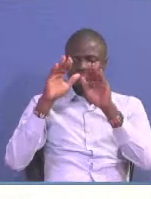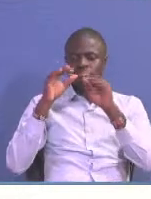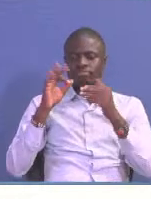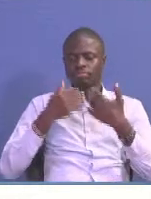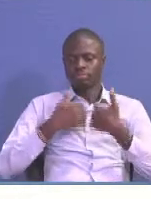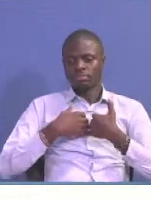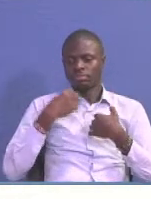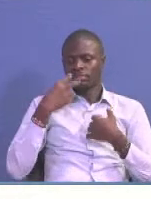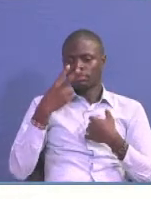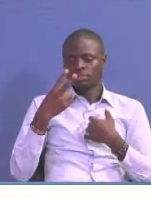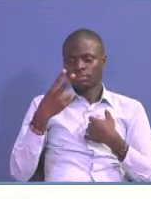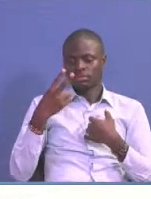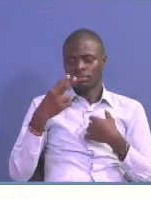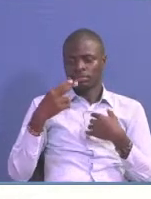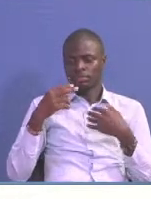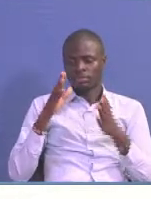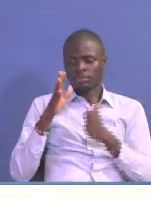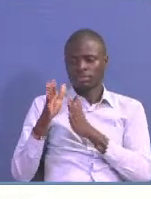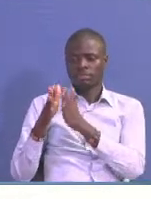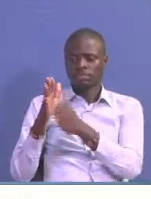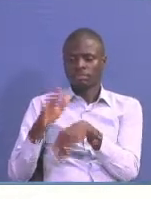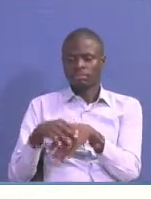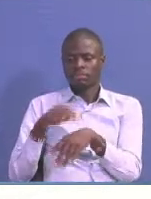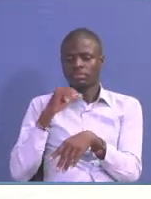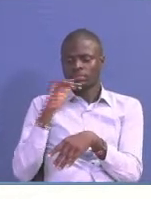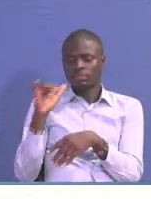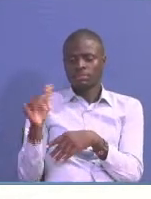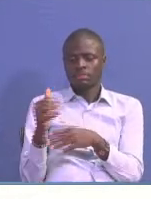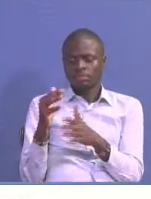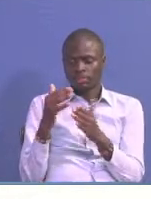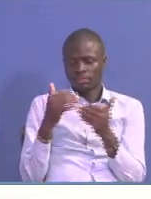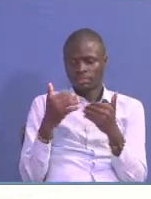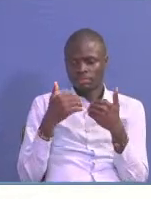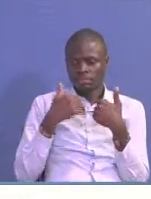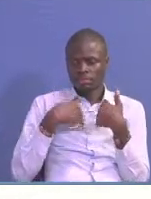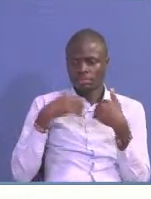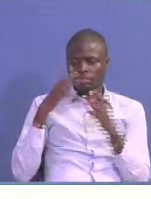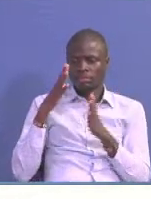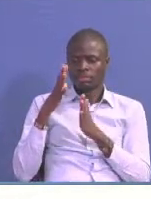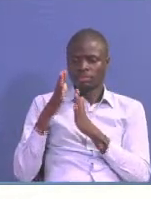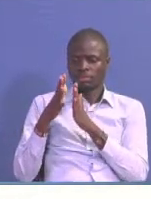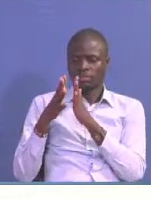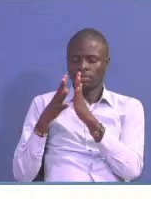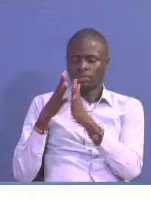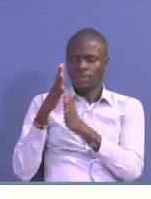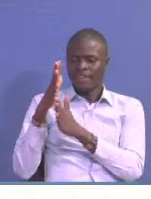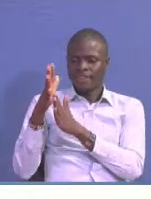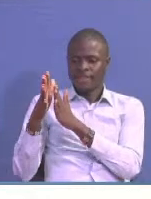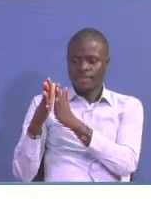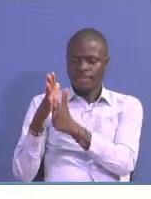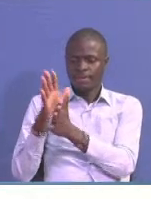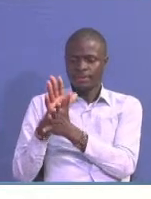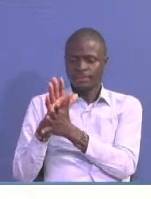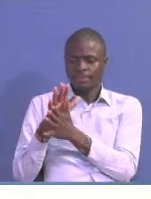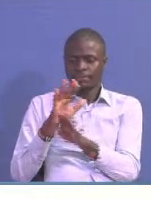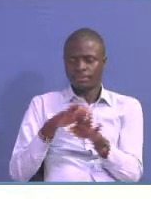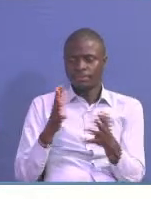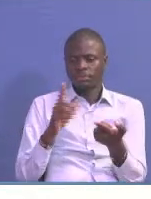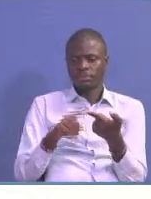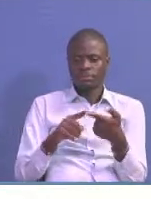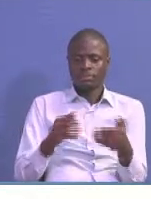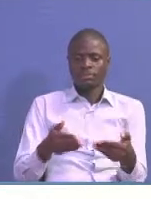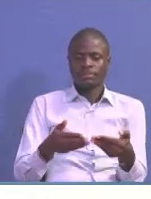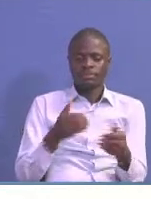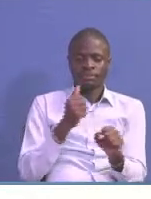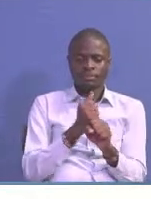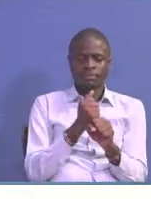having visions and strategies, and not just having visions and strategies, but having a laid out plan on how to execute